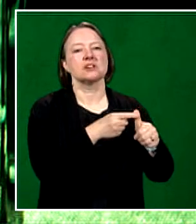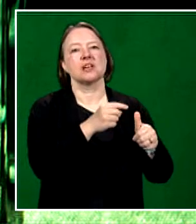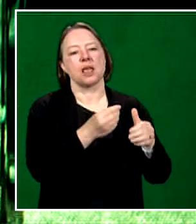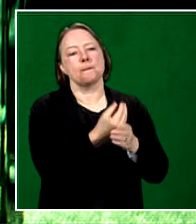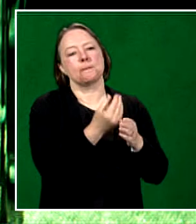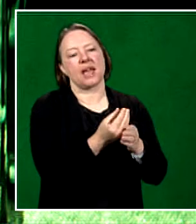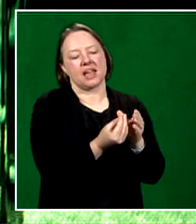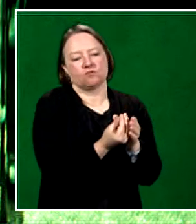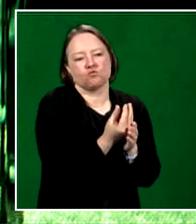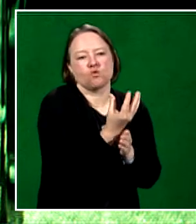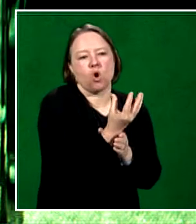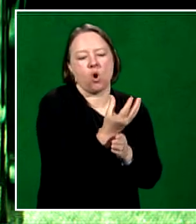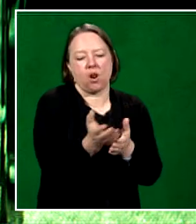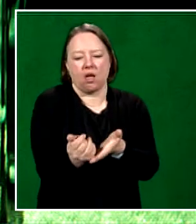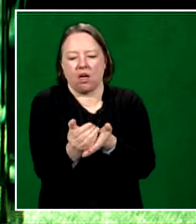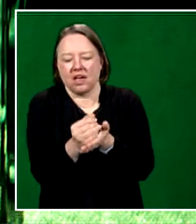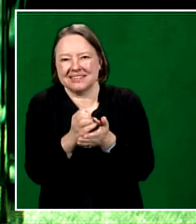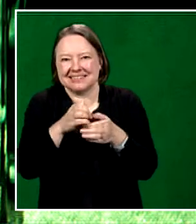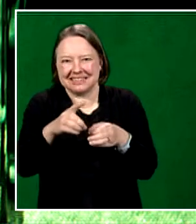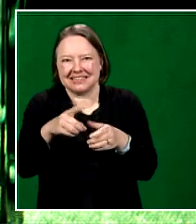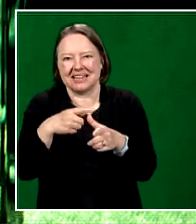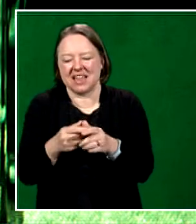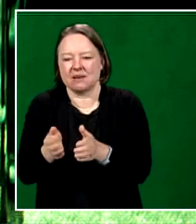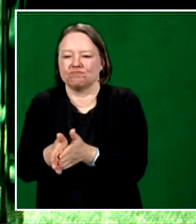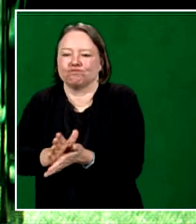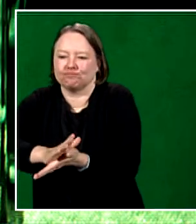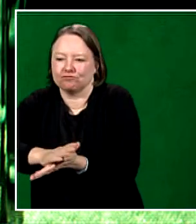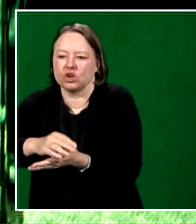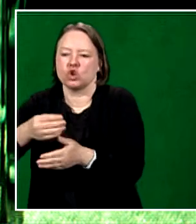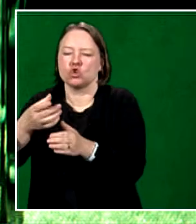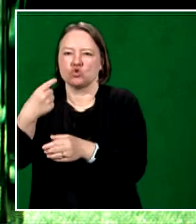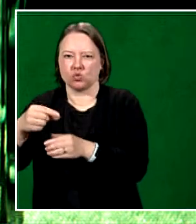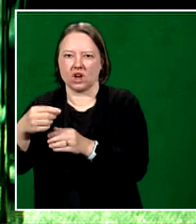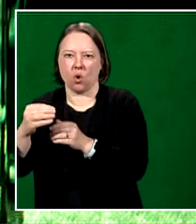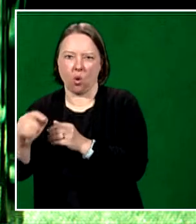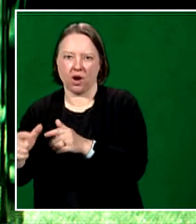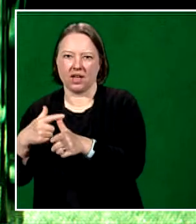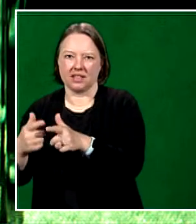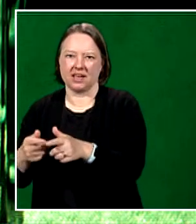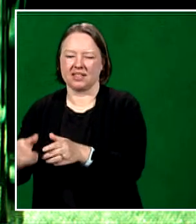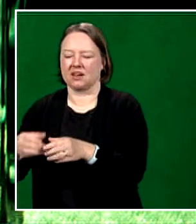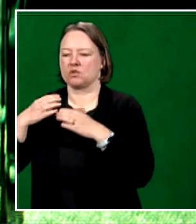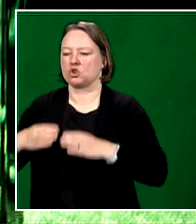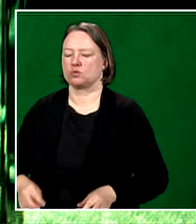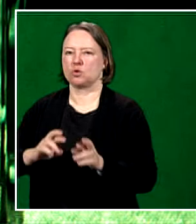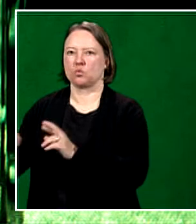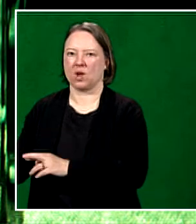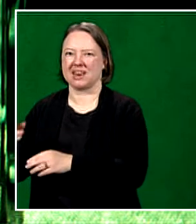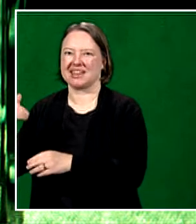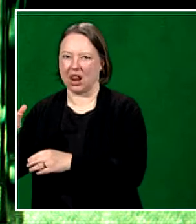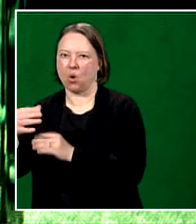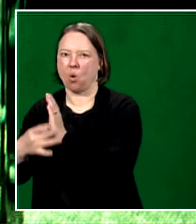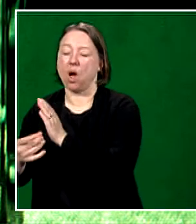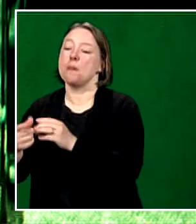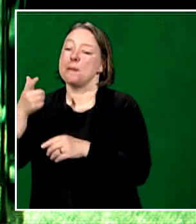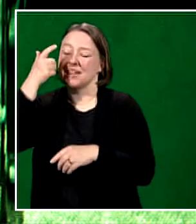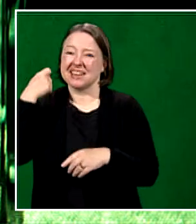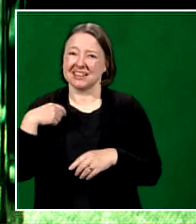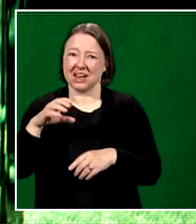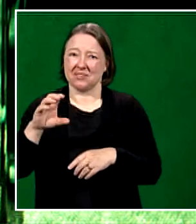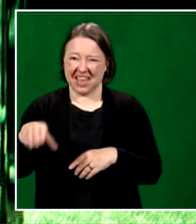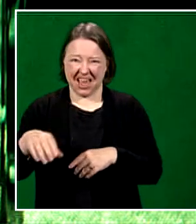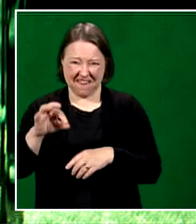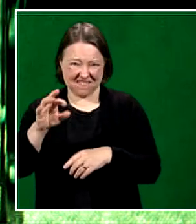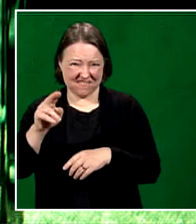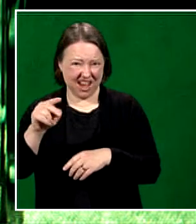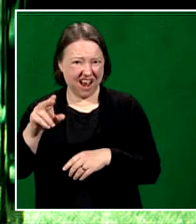grown, the seeds are harvested, and then they're pressed into a green oil, which is then processed to yield a consumer-ready yellow oil. But because of the sclerotinia and